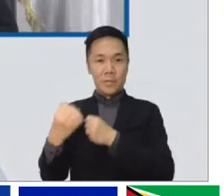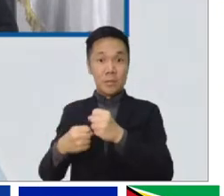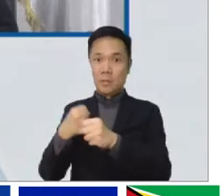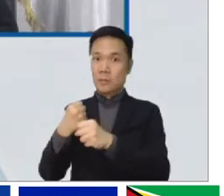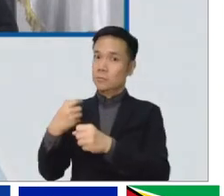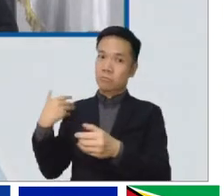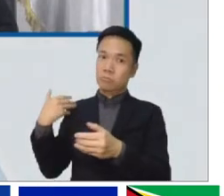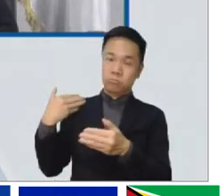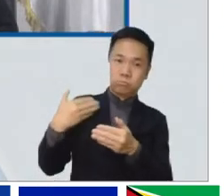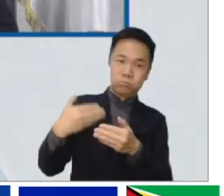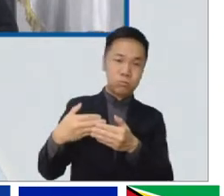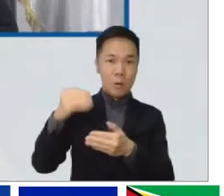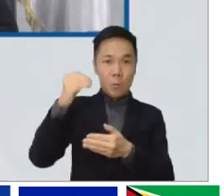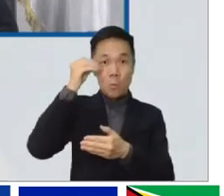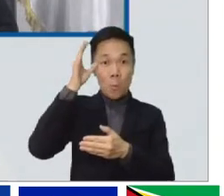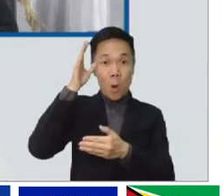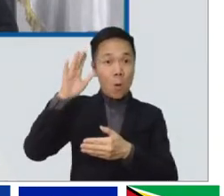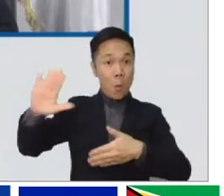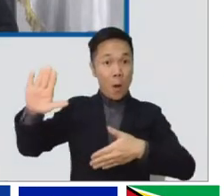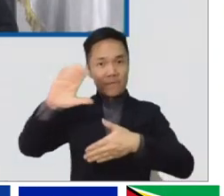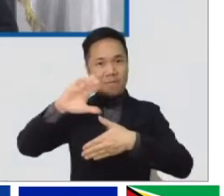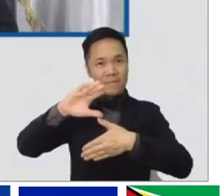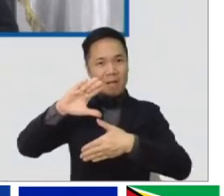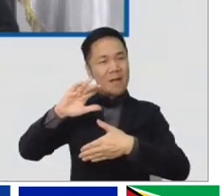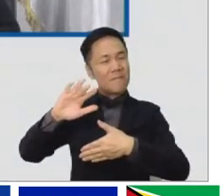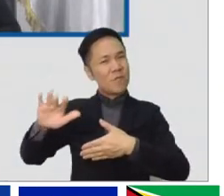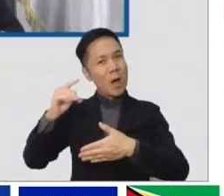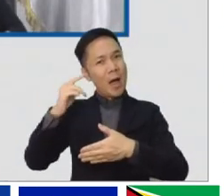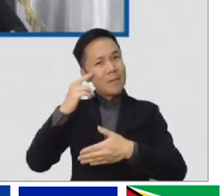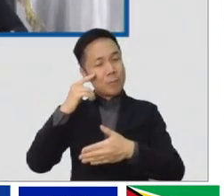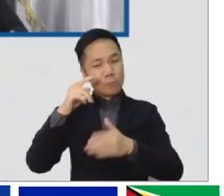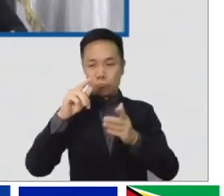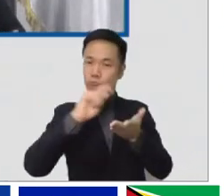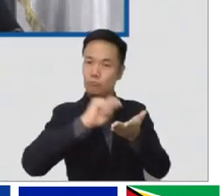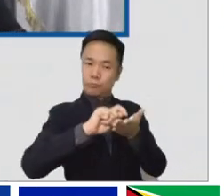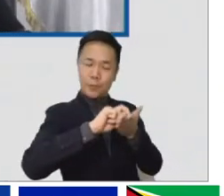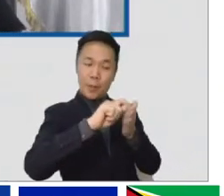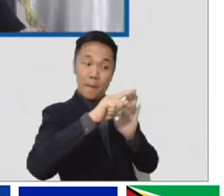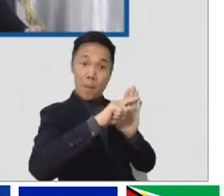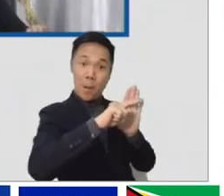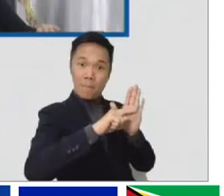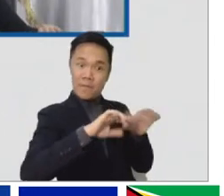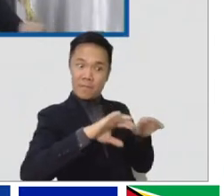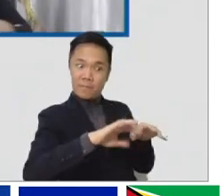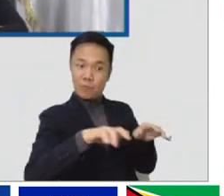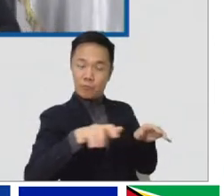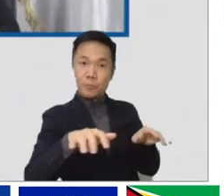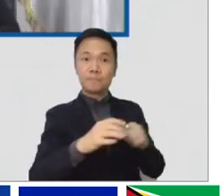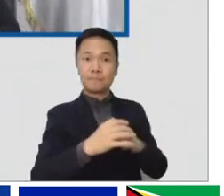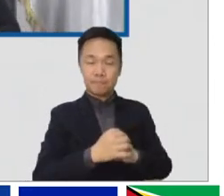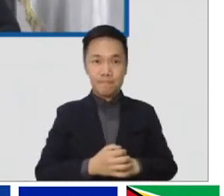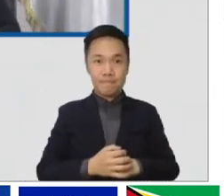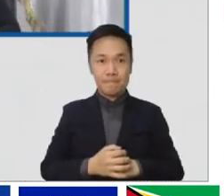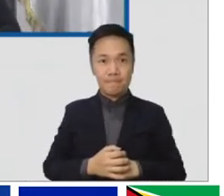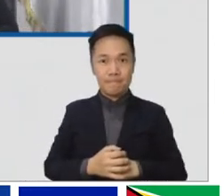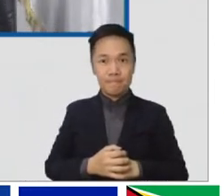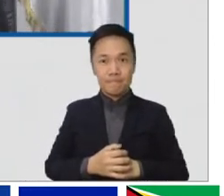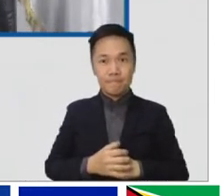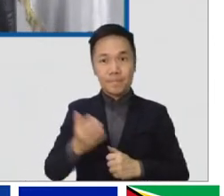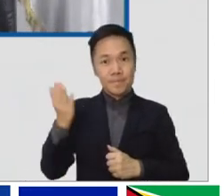American policy making documents for the region as a whole over time, and also, and